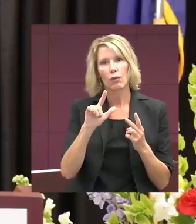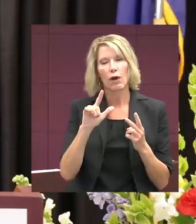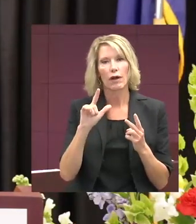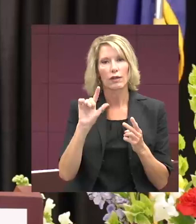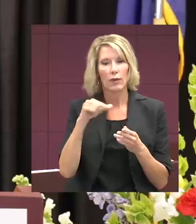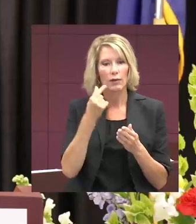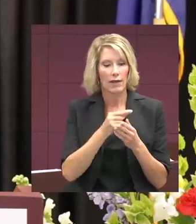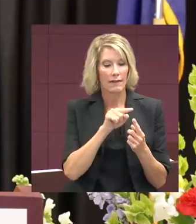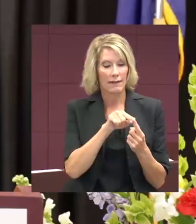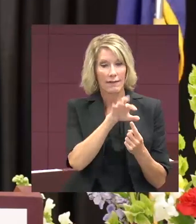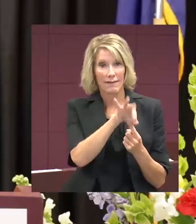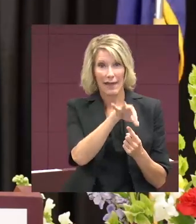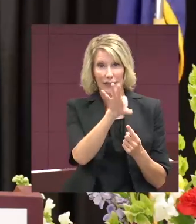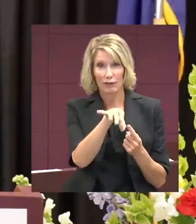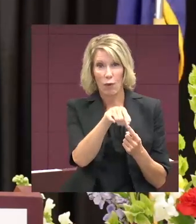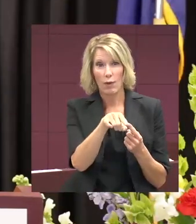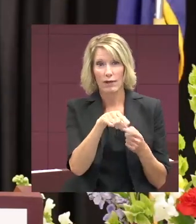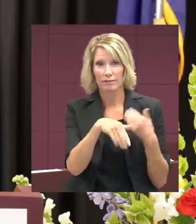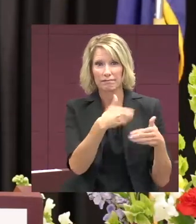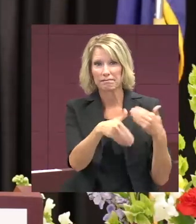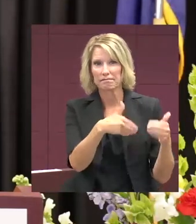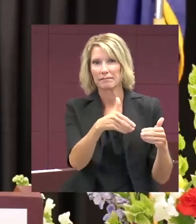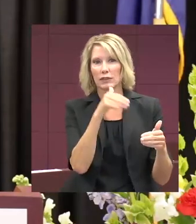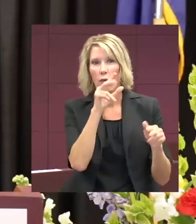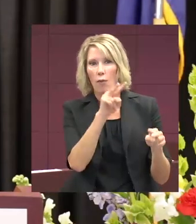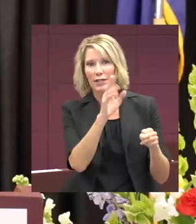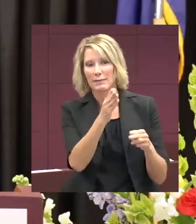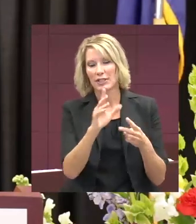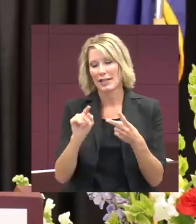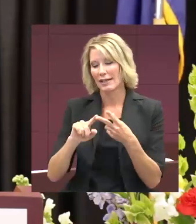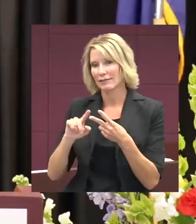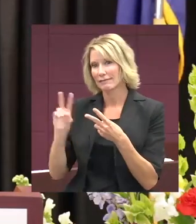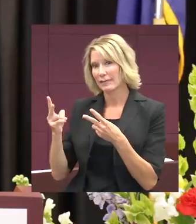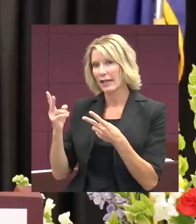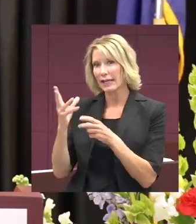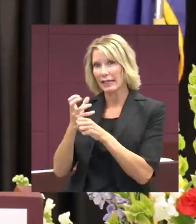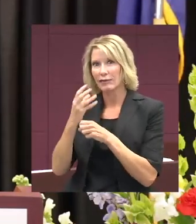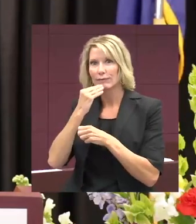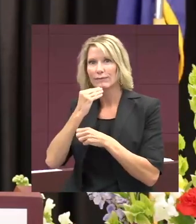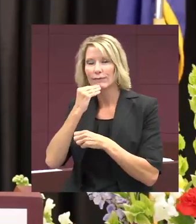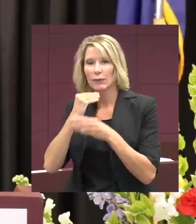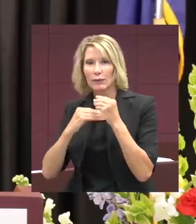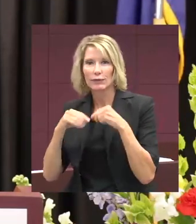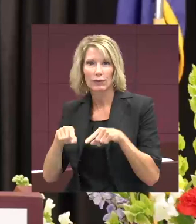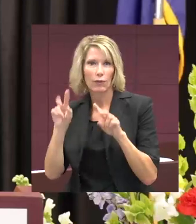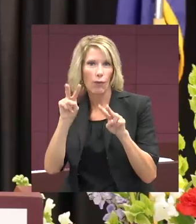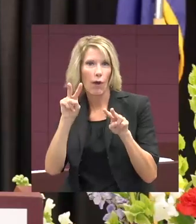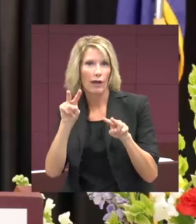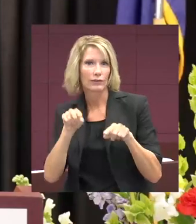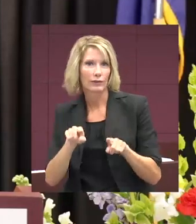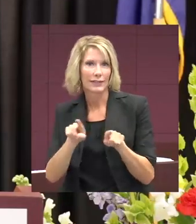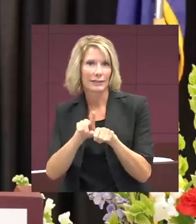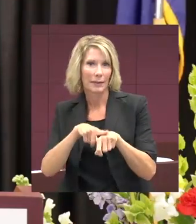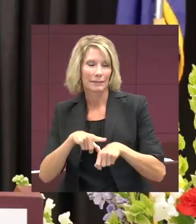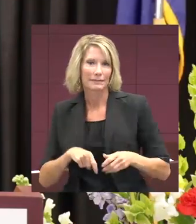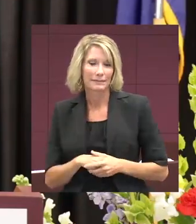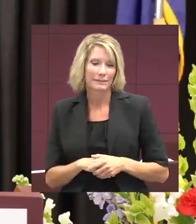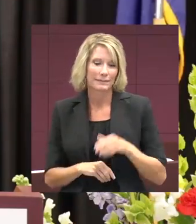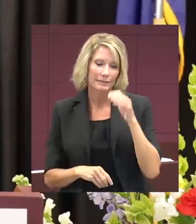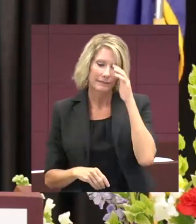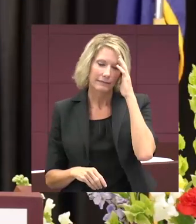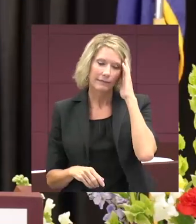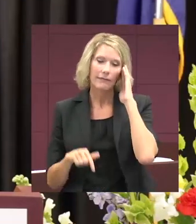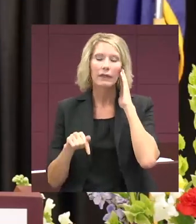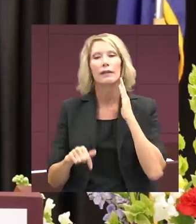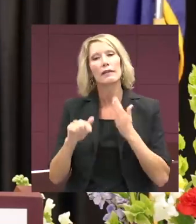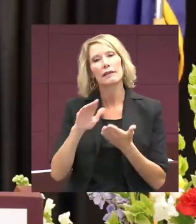are the fast forward feature during speeches and grabbing some chips and dips during speeches. This speech today, however, is about thanks,